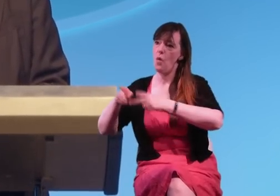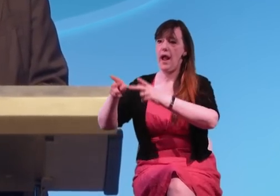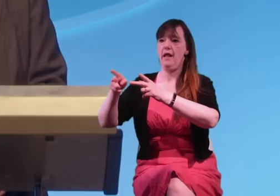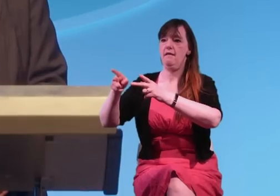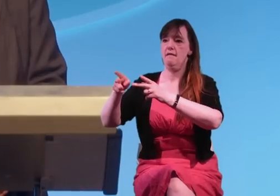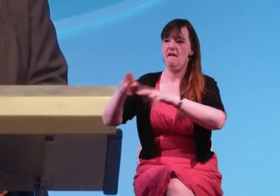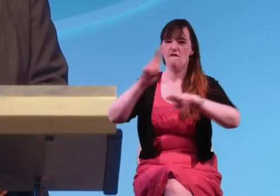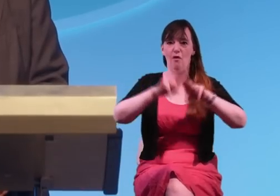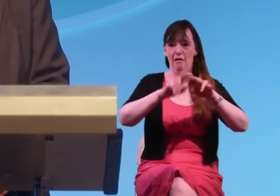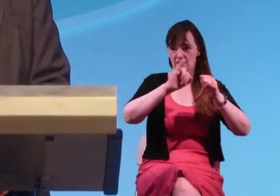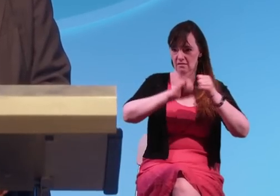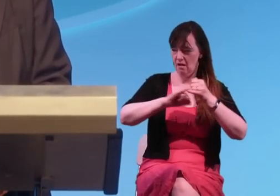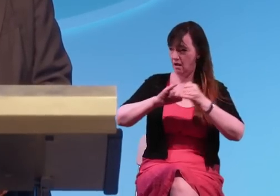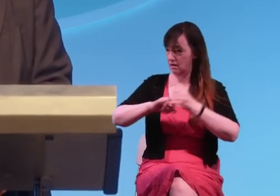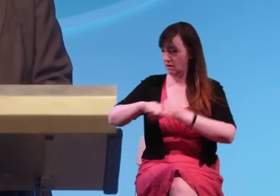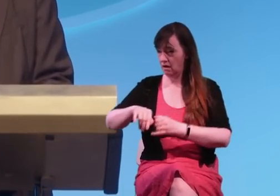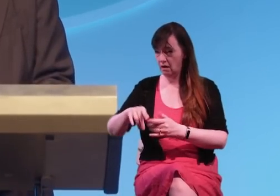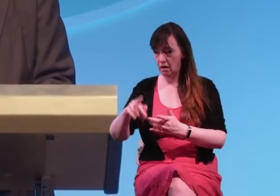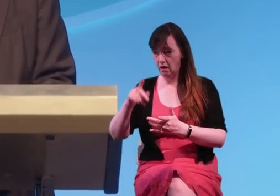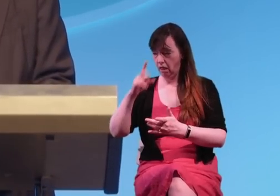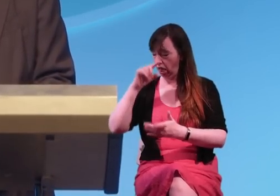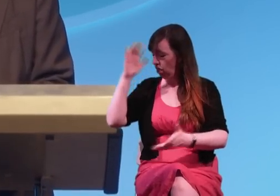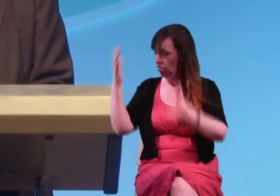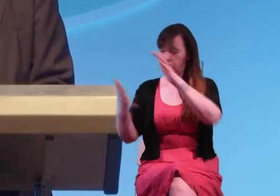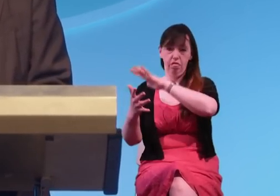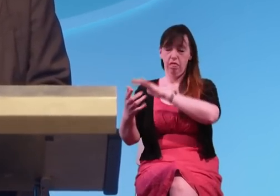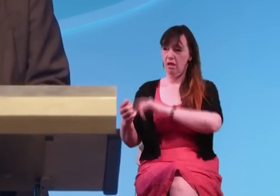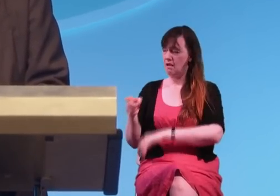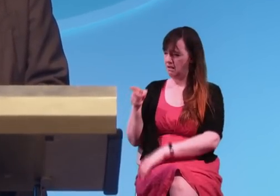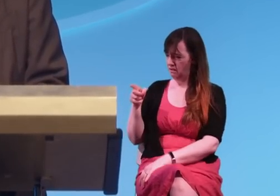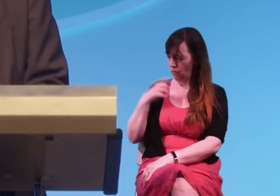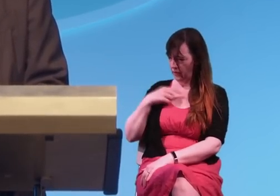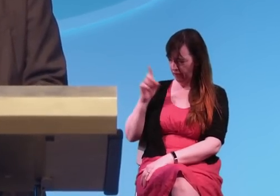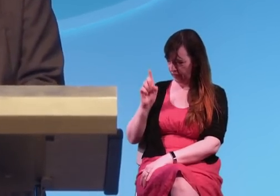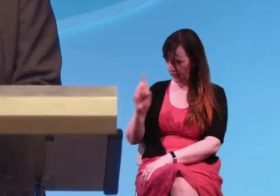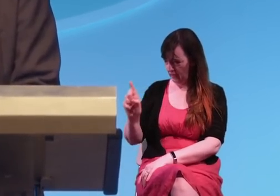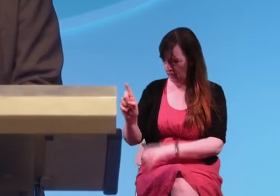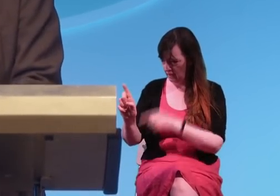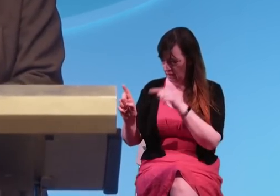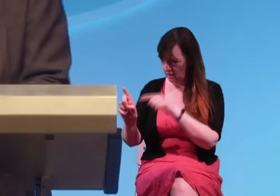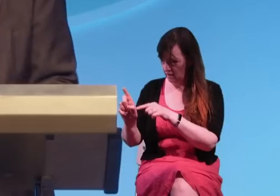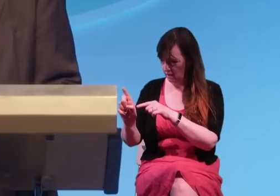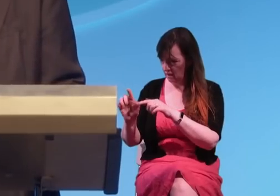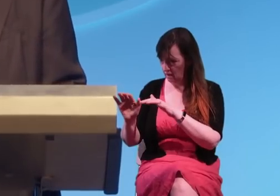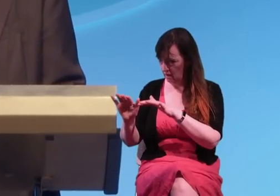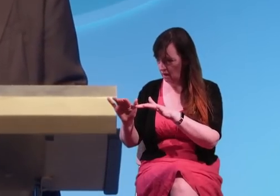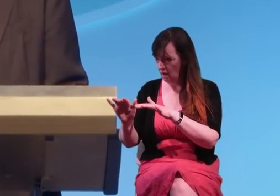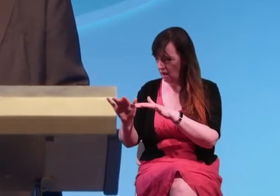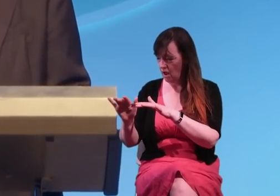all your life where we are there often with an